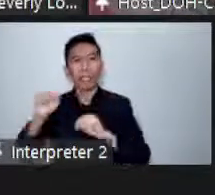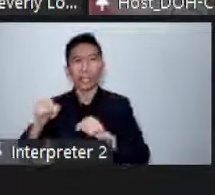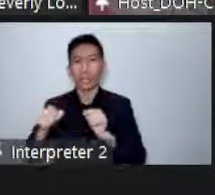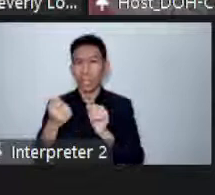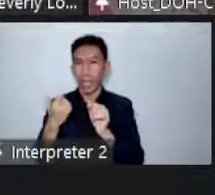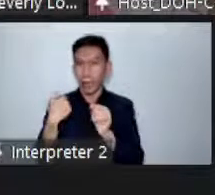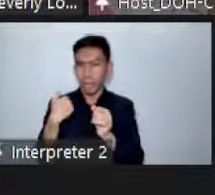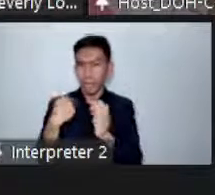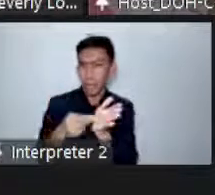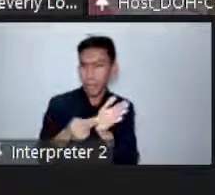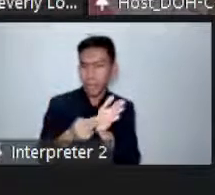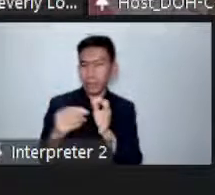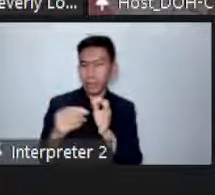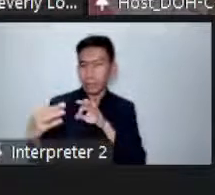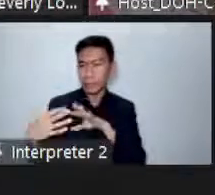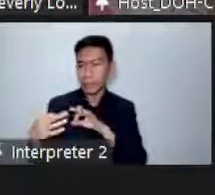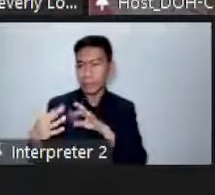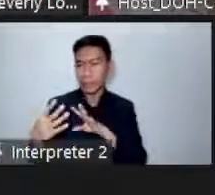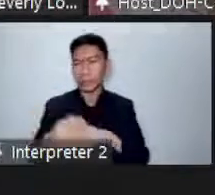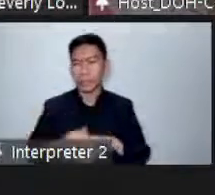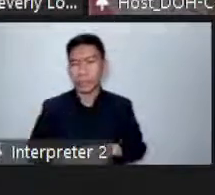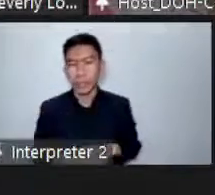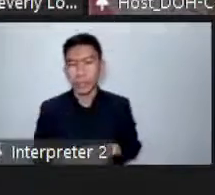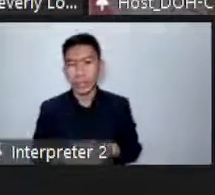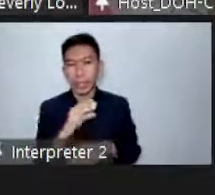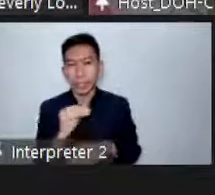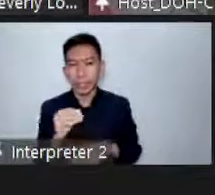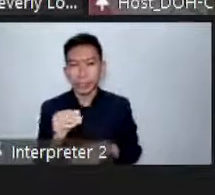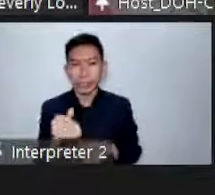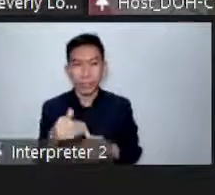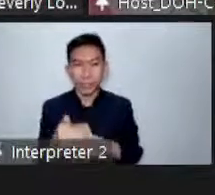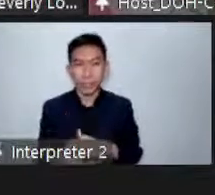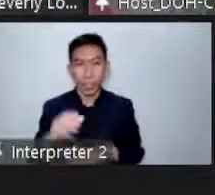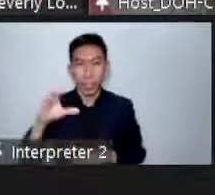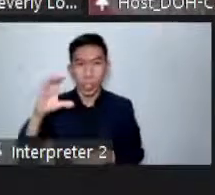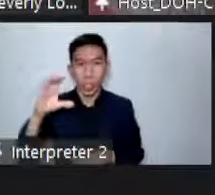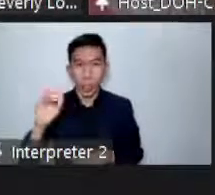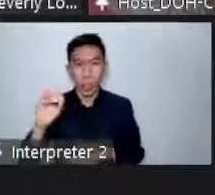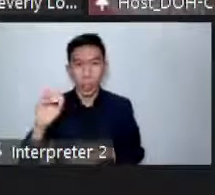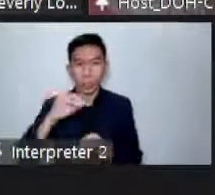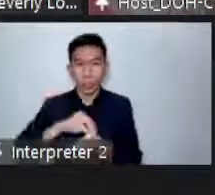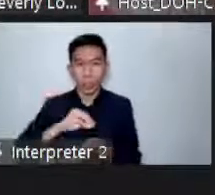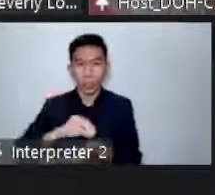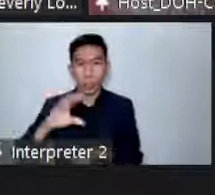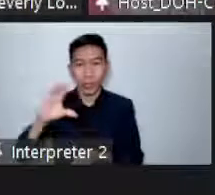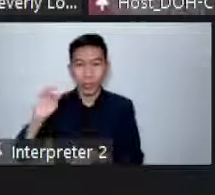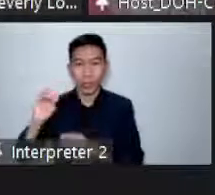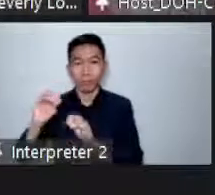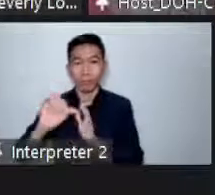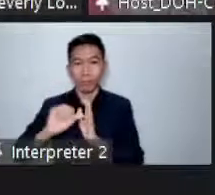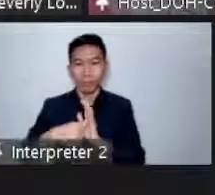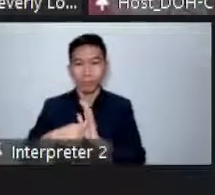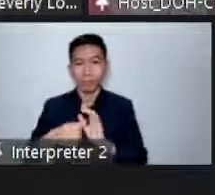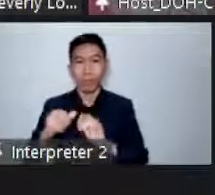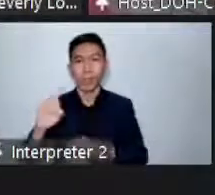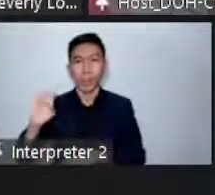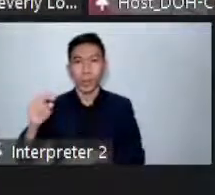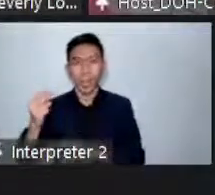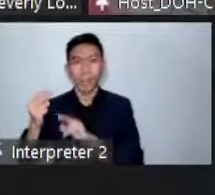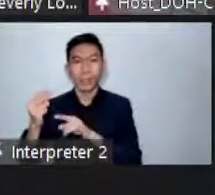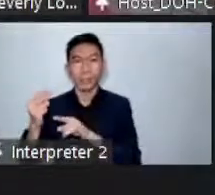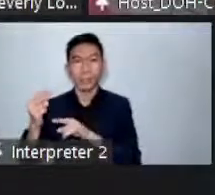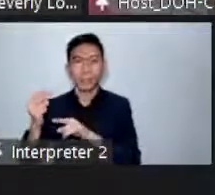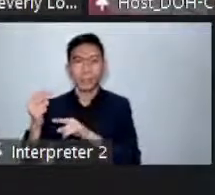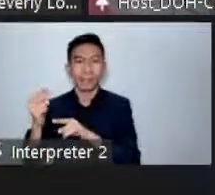feedback. And happily, Dr. Ho specified that DOH lines are open.